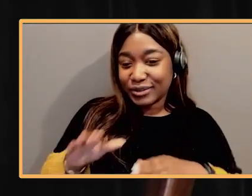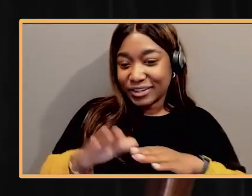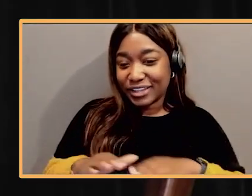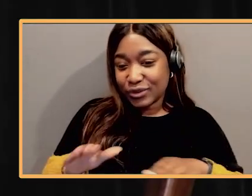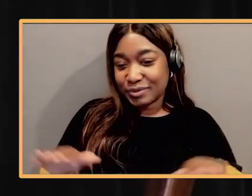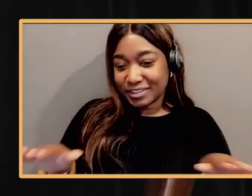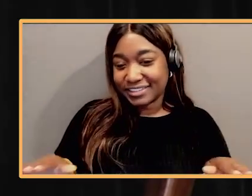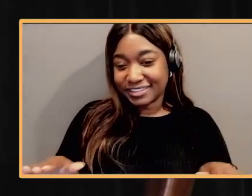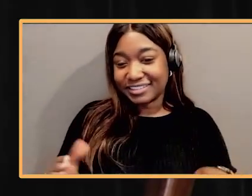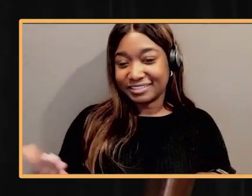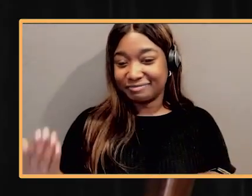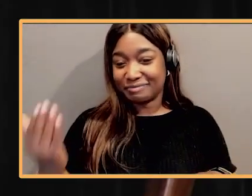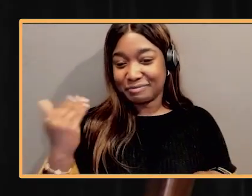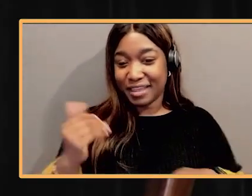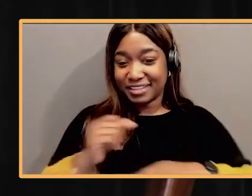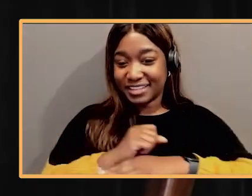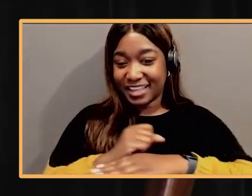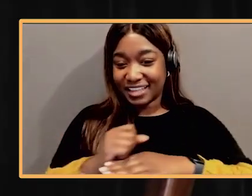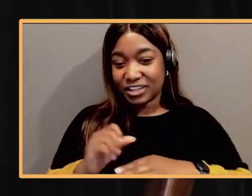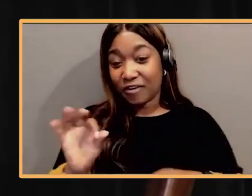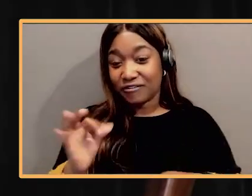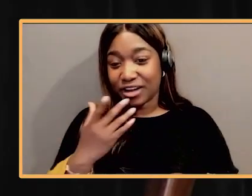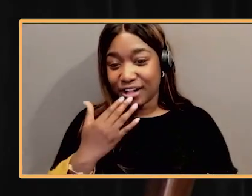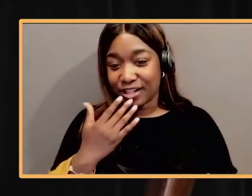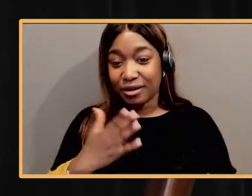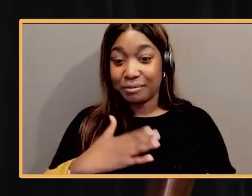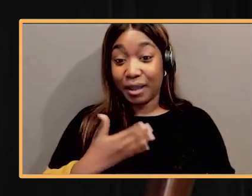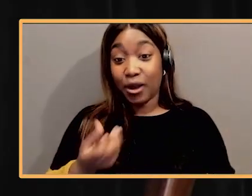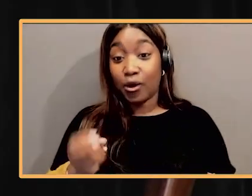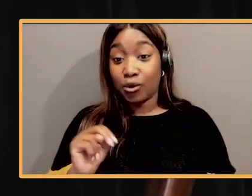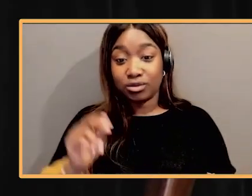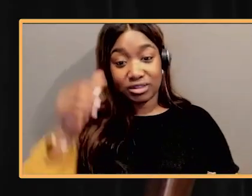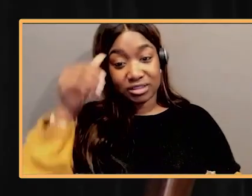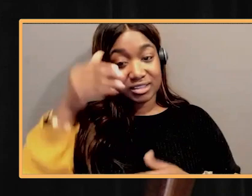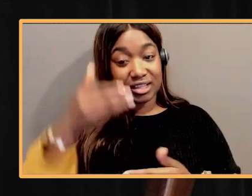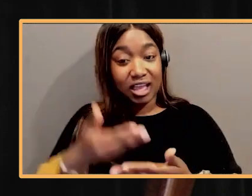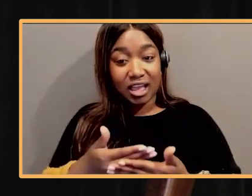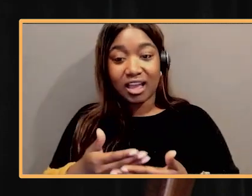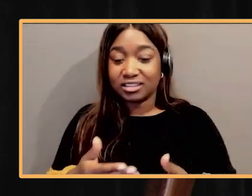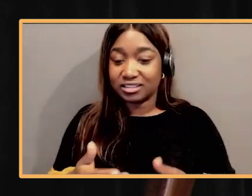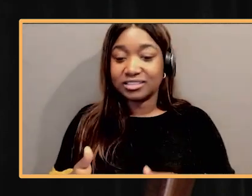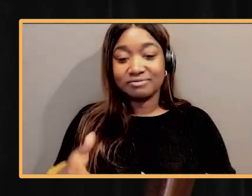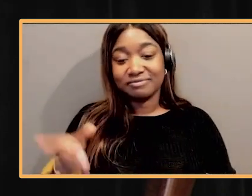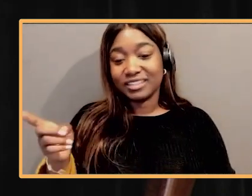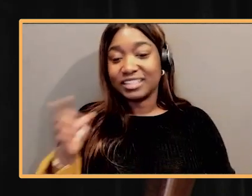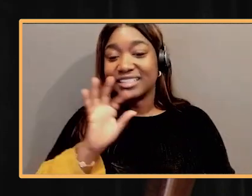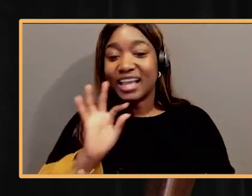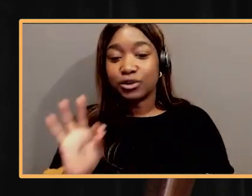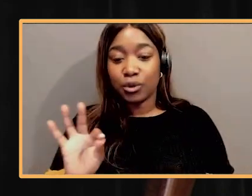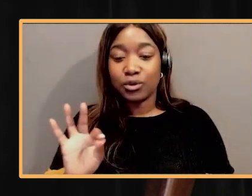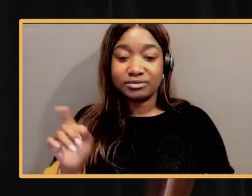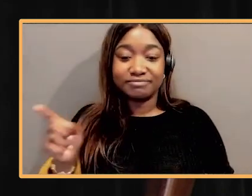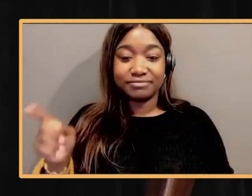backstage of color. My own son, 9-year-old, is a boy of color, and it's